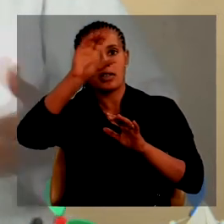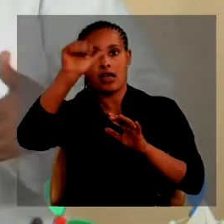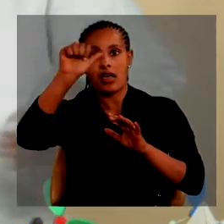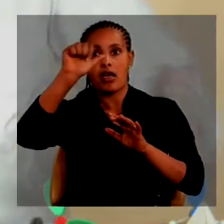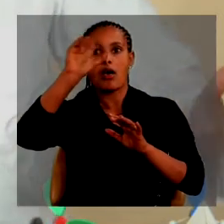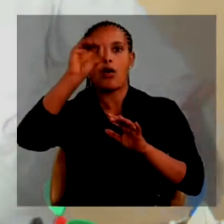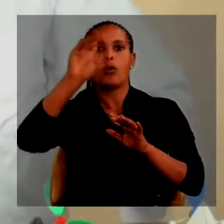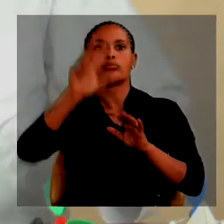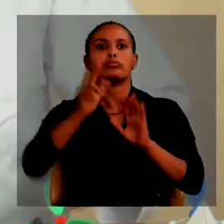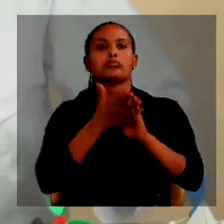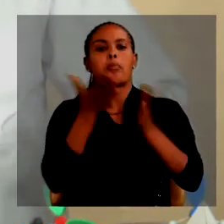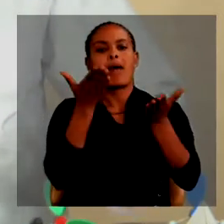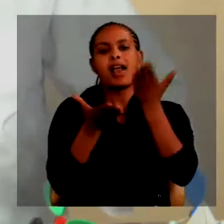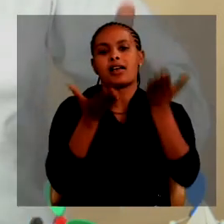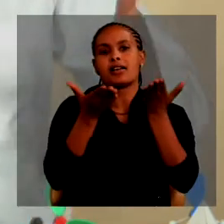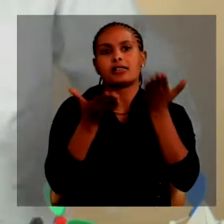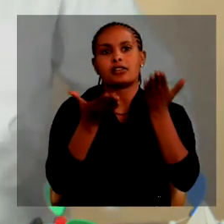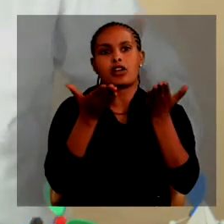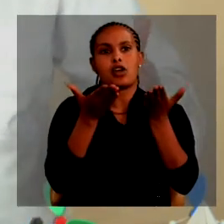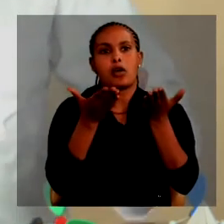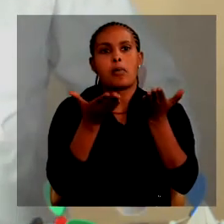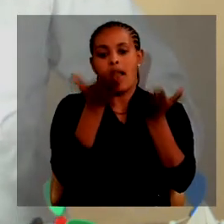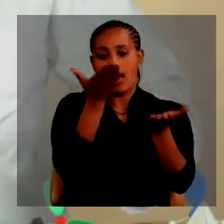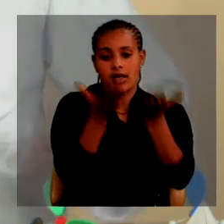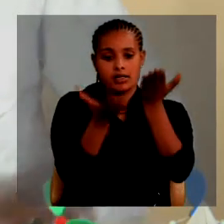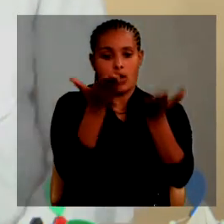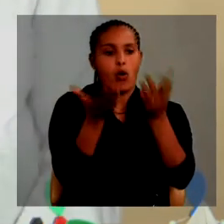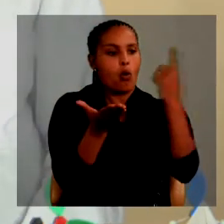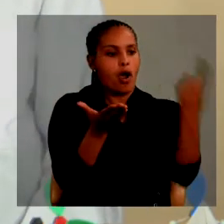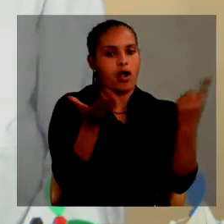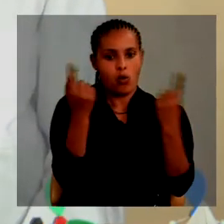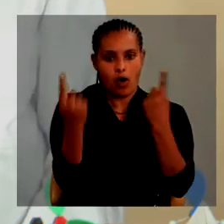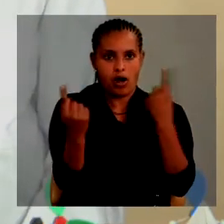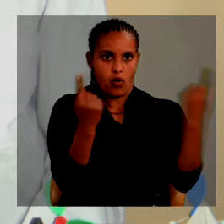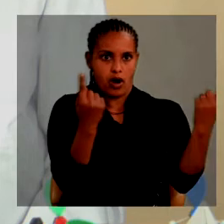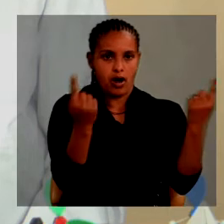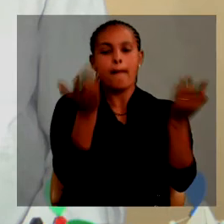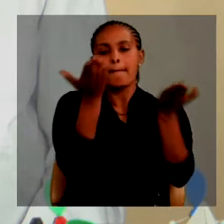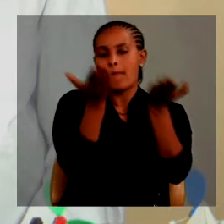CO2. It's balanced. The coefficients are 1, 1, 1.